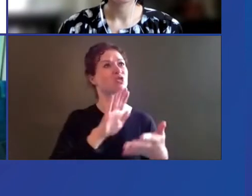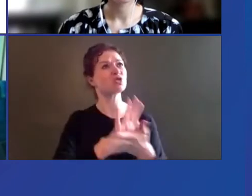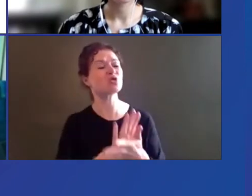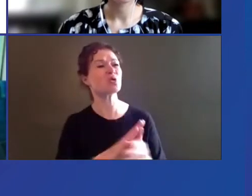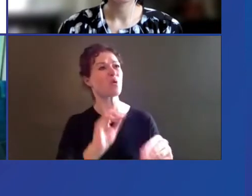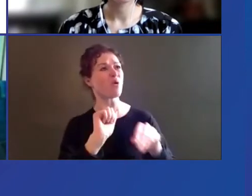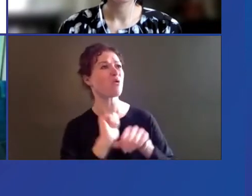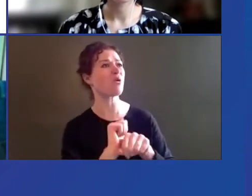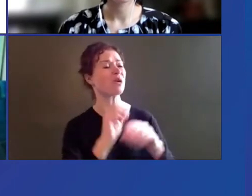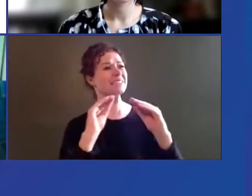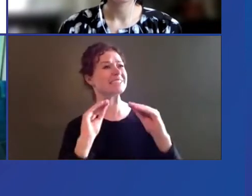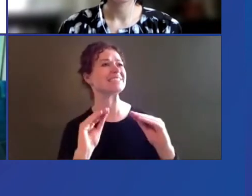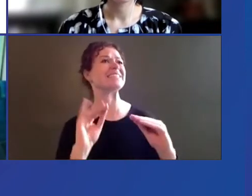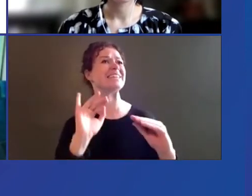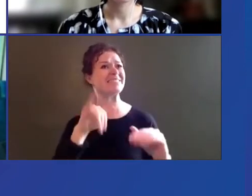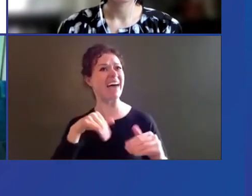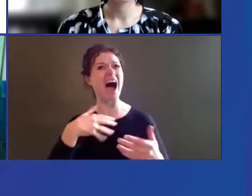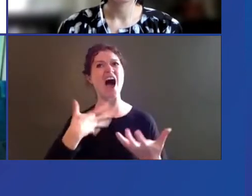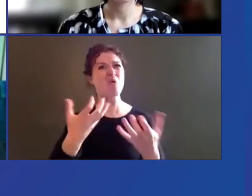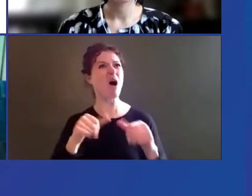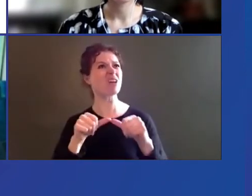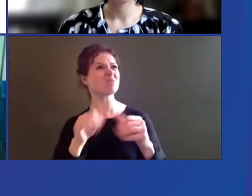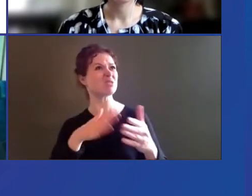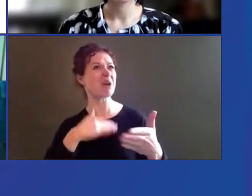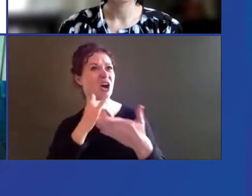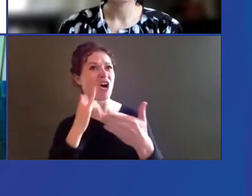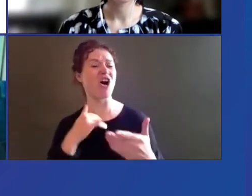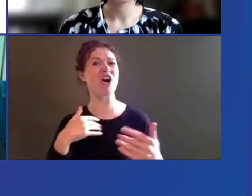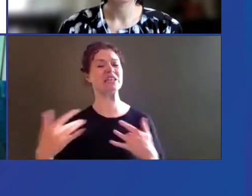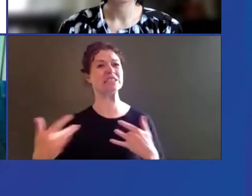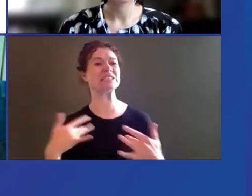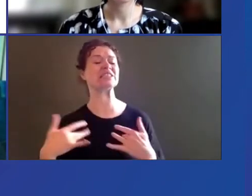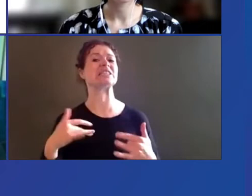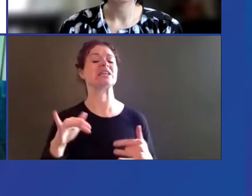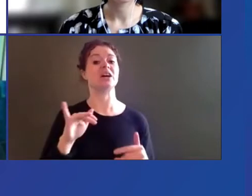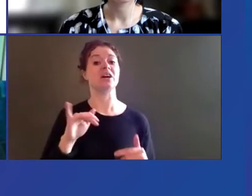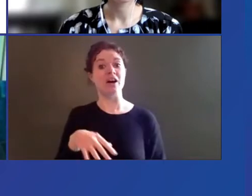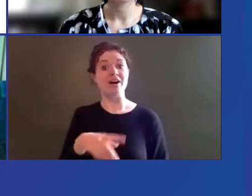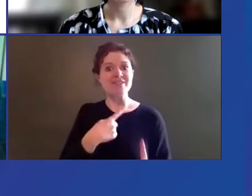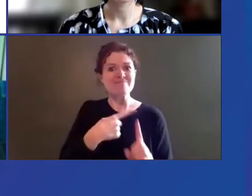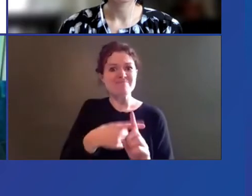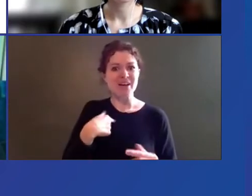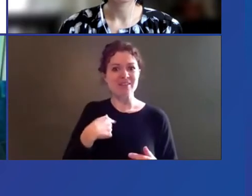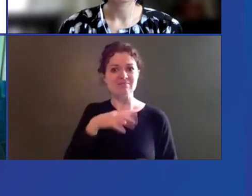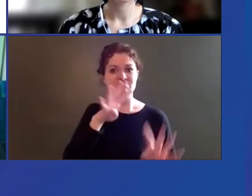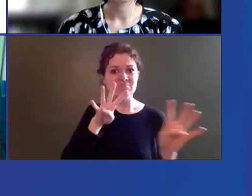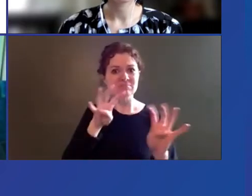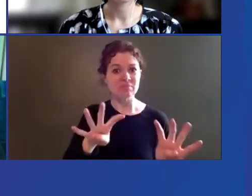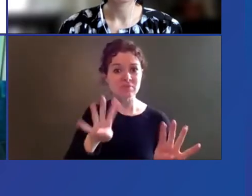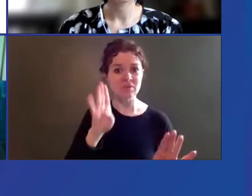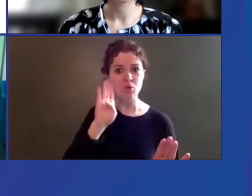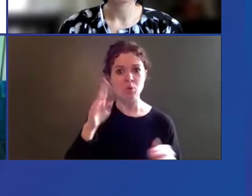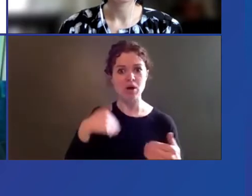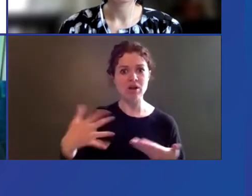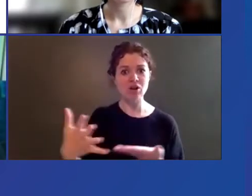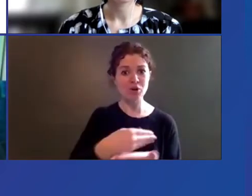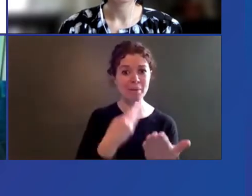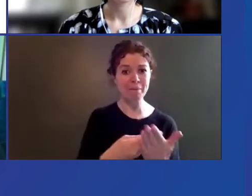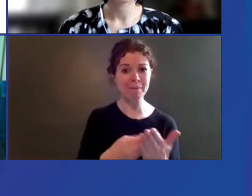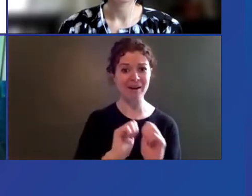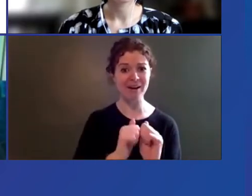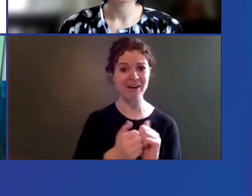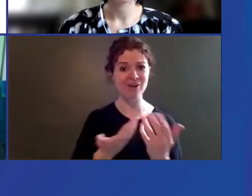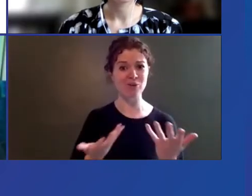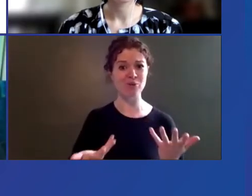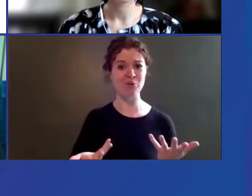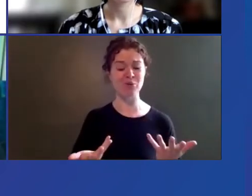the need to focus the art at that time, and also uncertainty about whether people would be paid and be able to continue